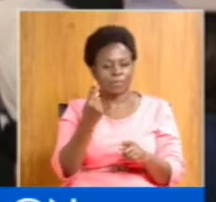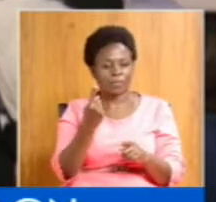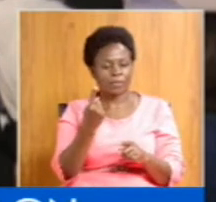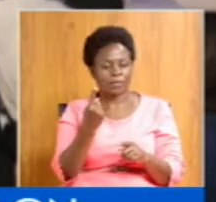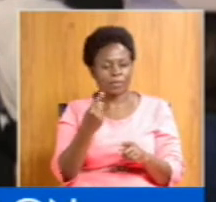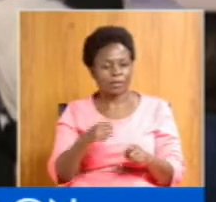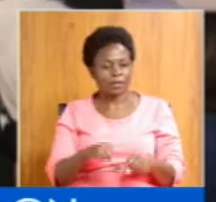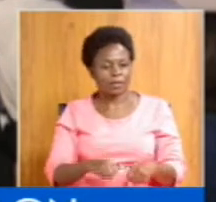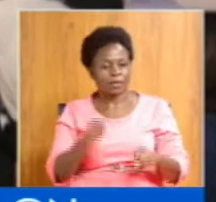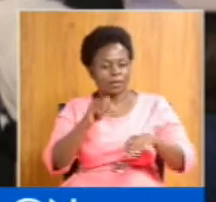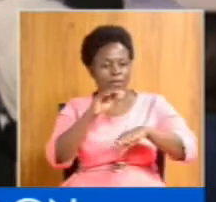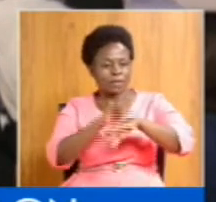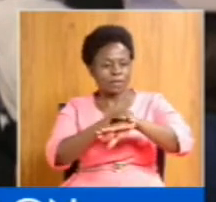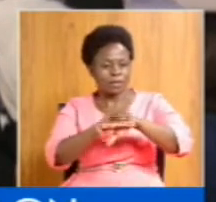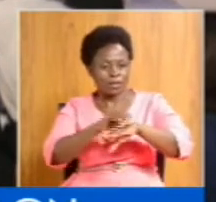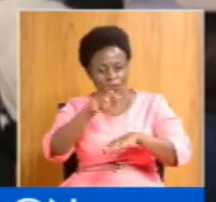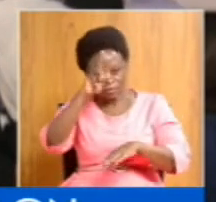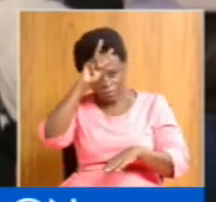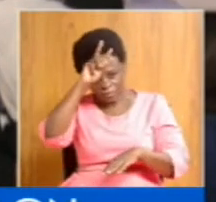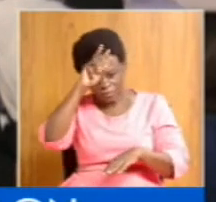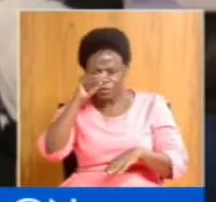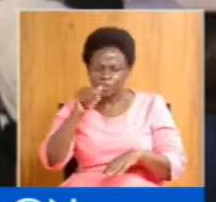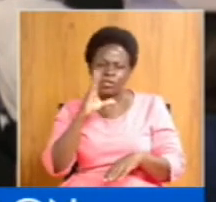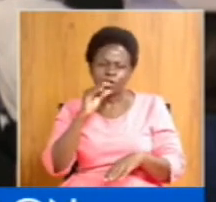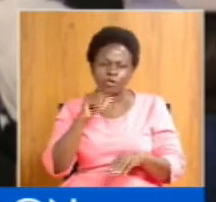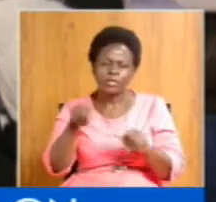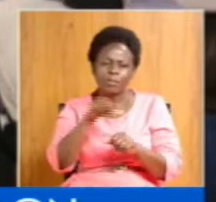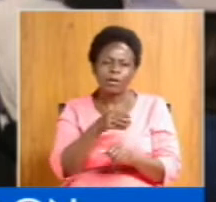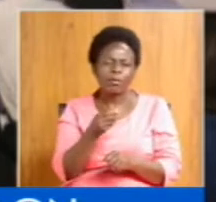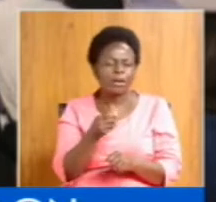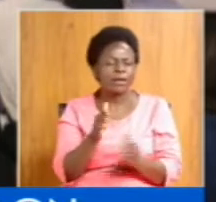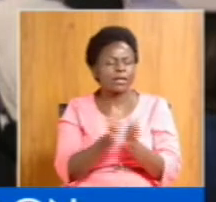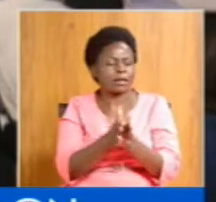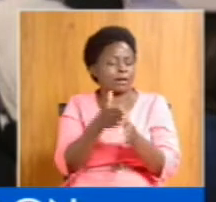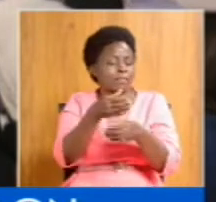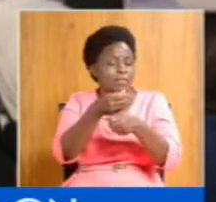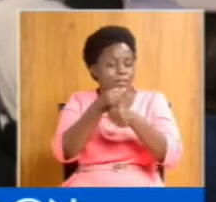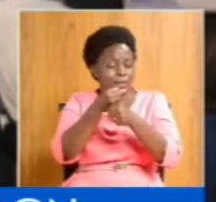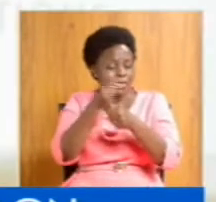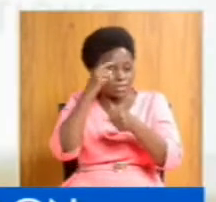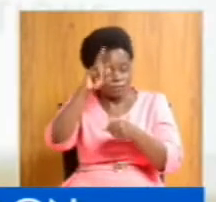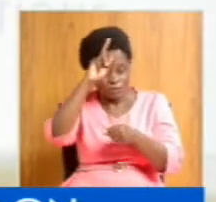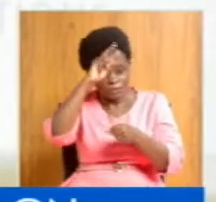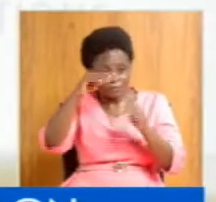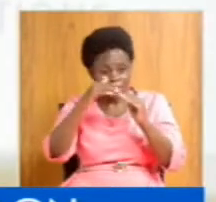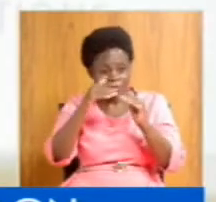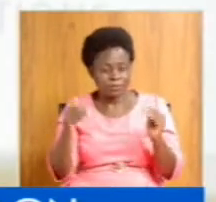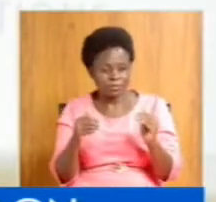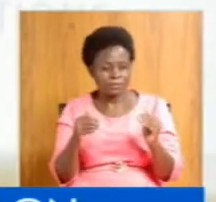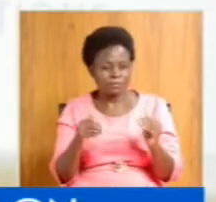at Mukono Villages. She talked about the funds and the budget for the village level.